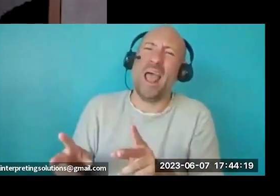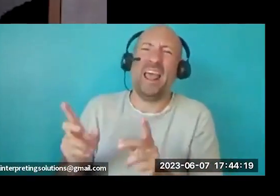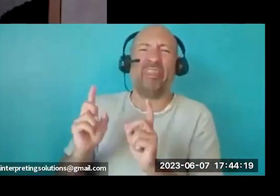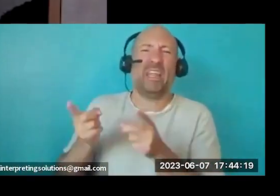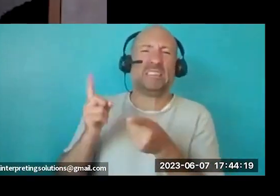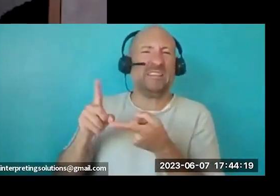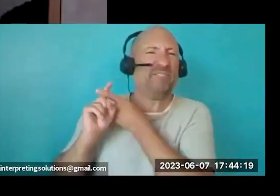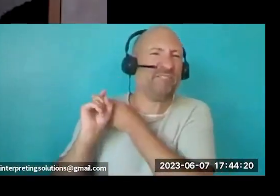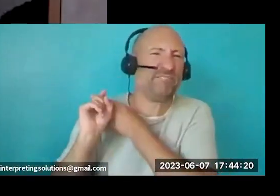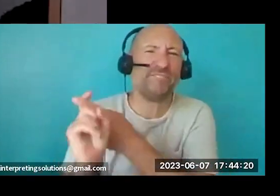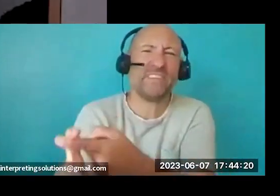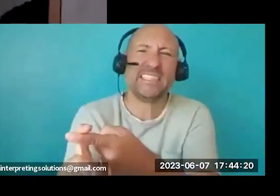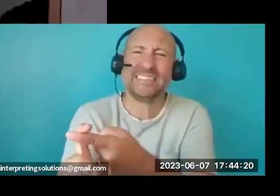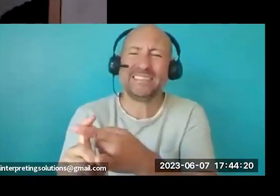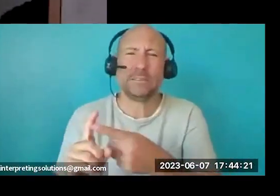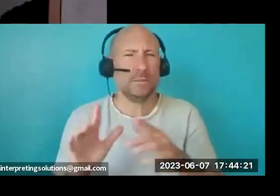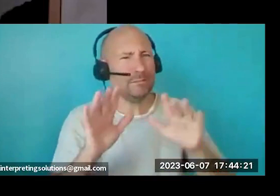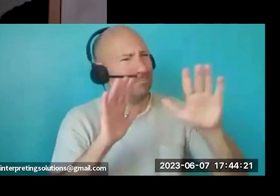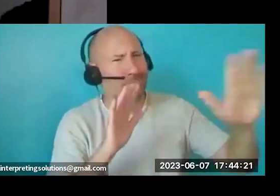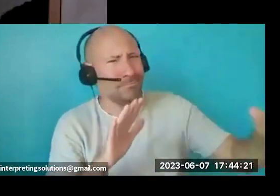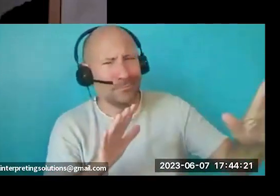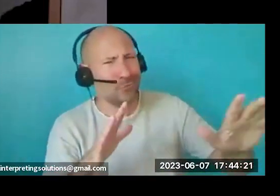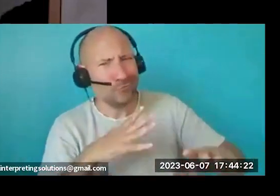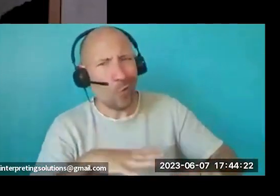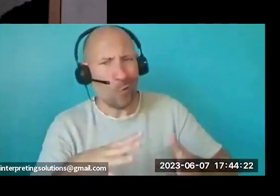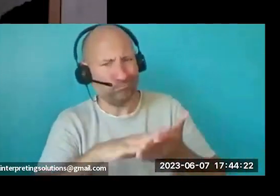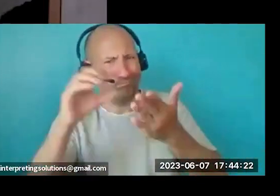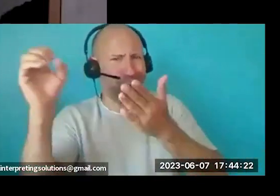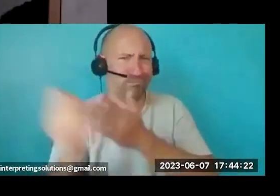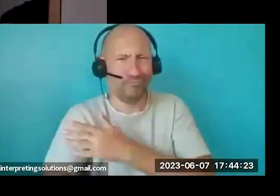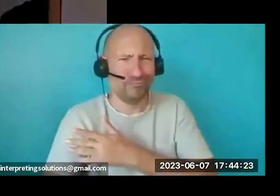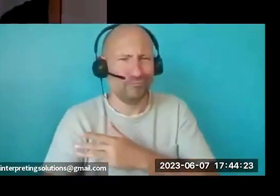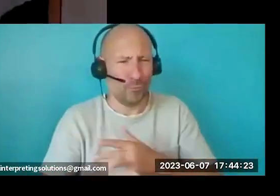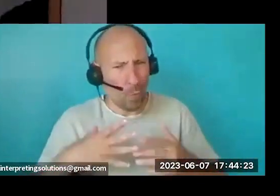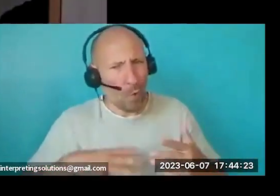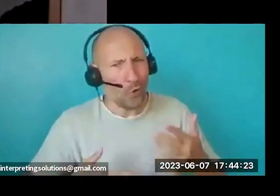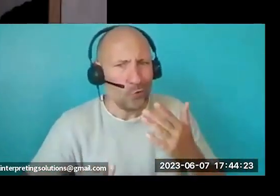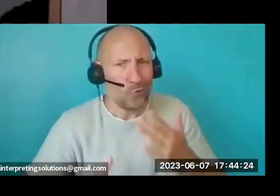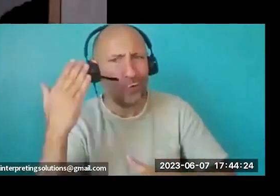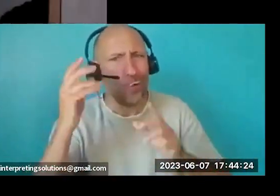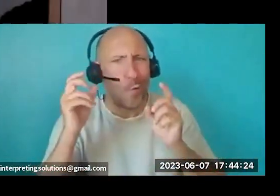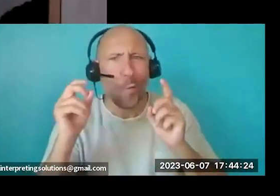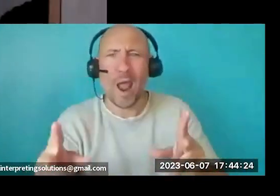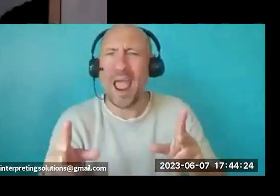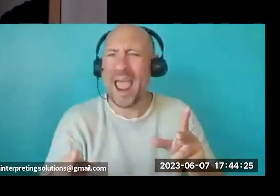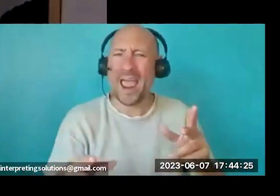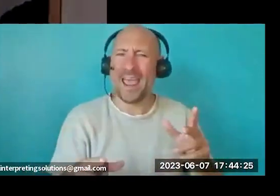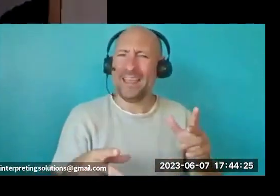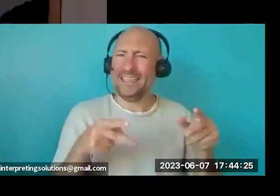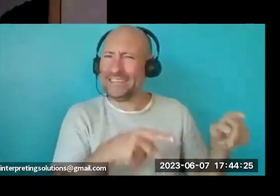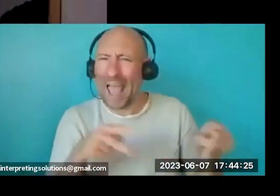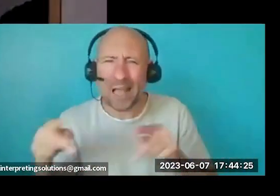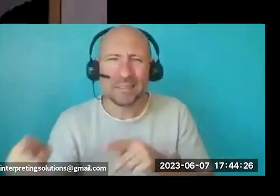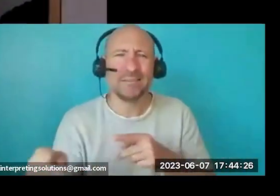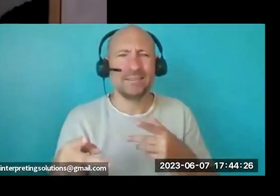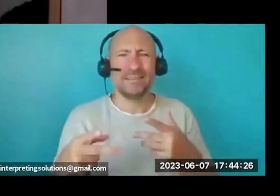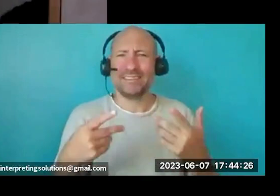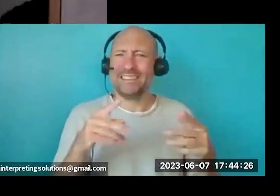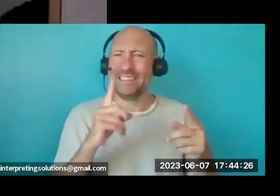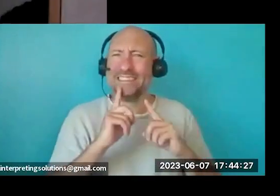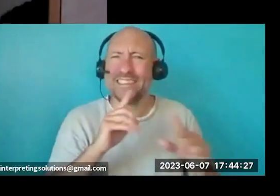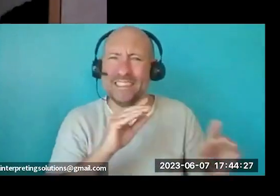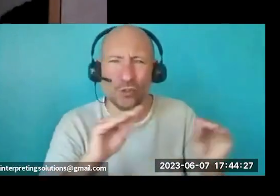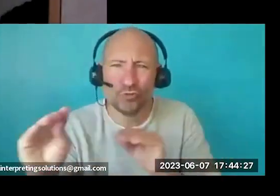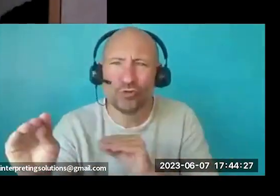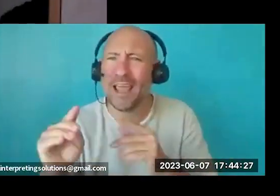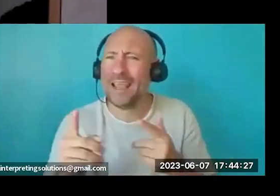about, yeah, reinvention, which we've had to do a lot with regards to dance technique and teaching and teacher training. So I think